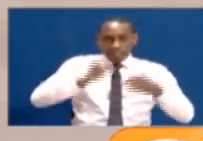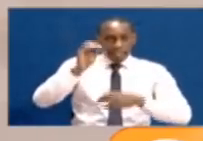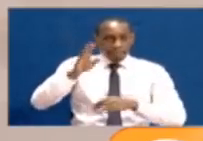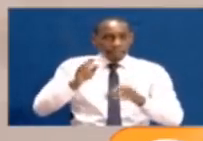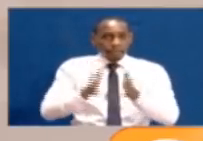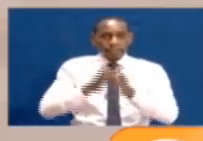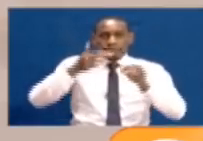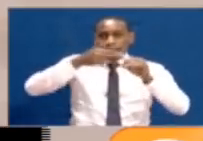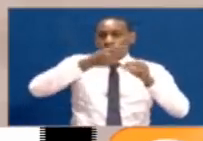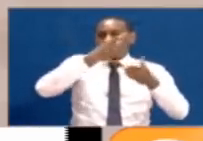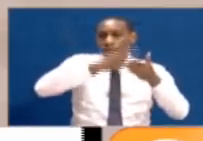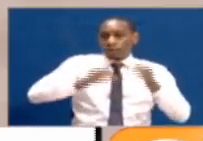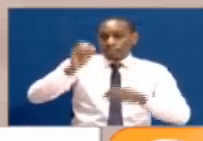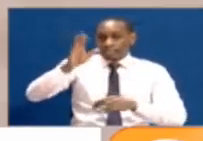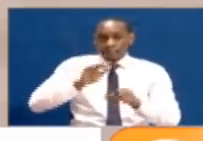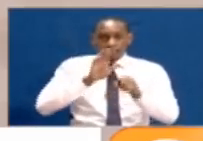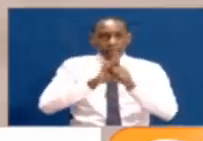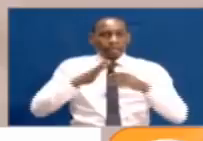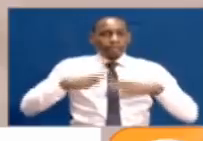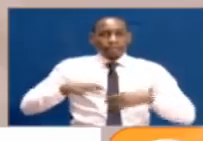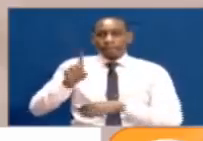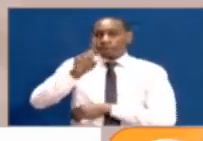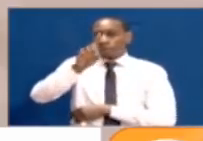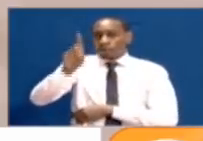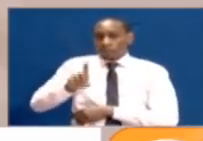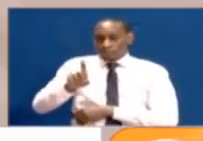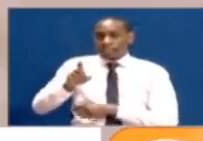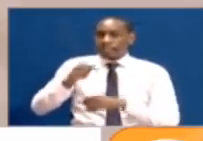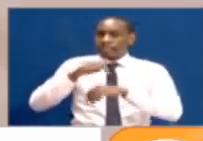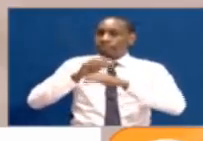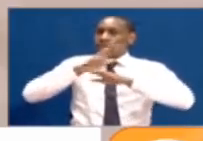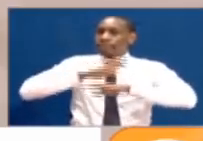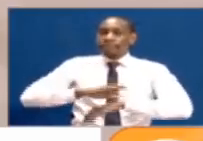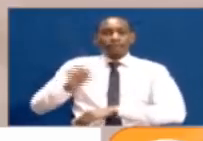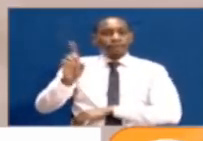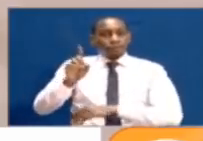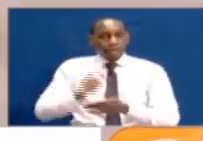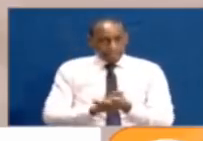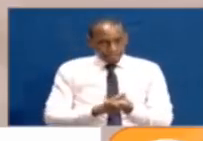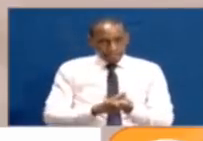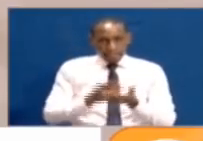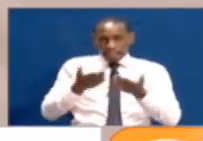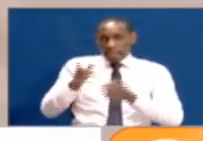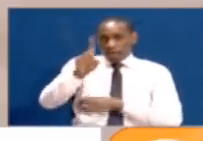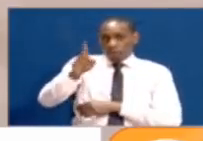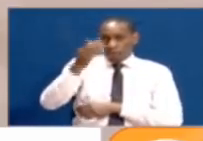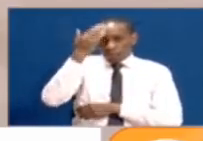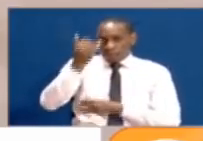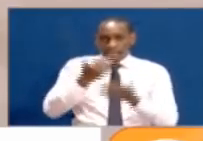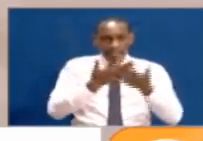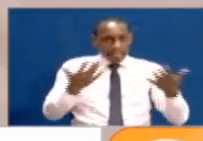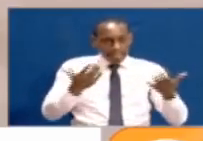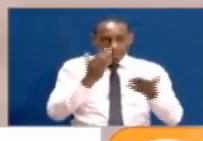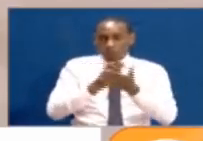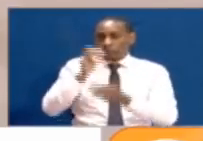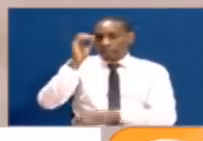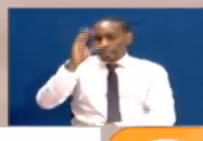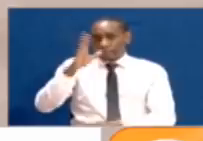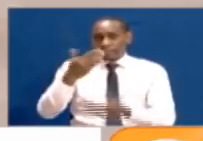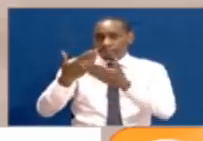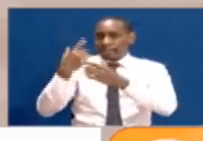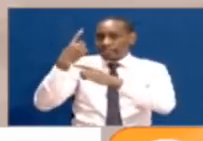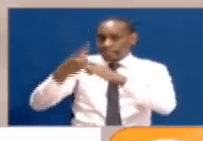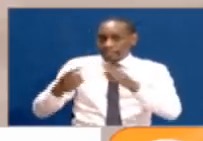fuel prices, with many asking when they would get some reprieve. So why were things so costly last